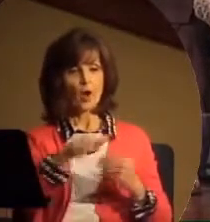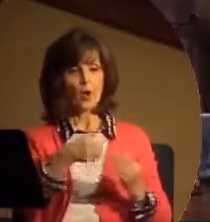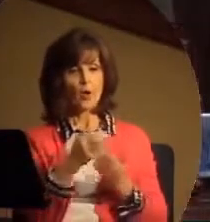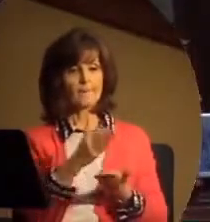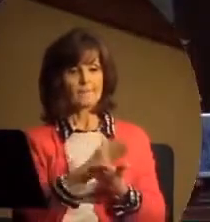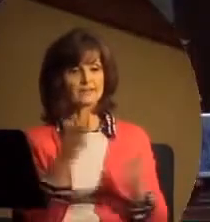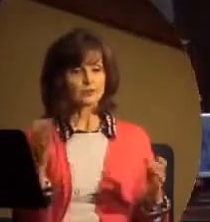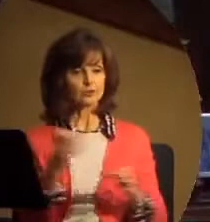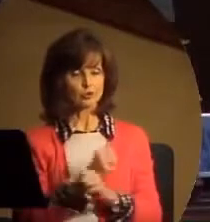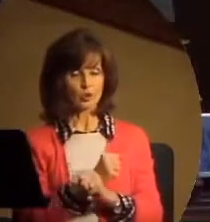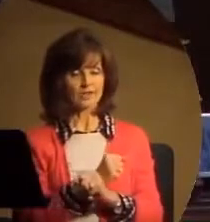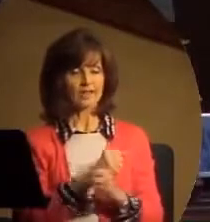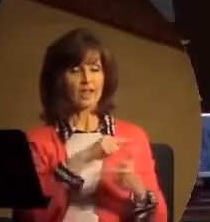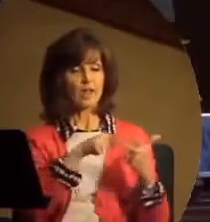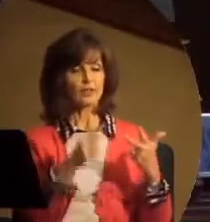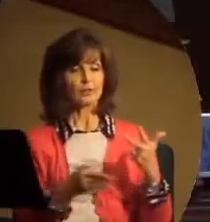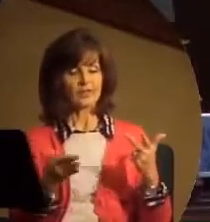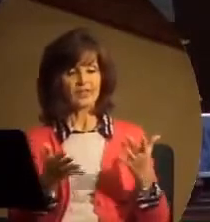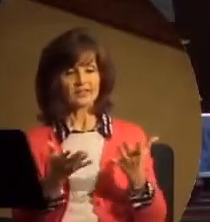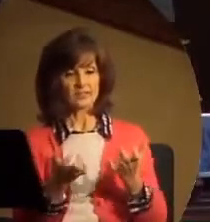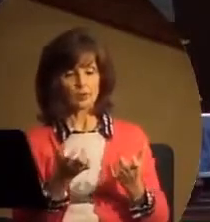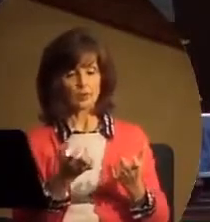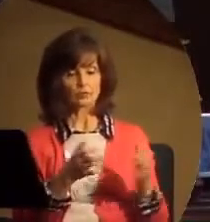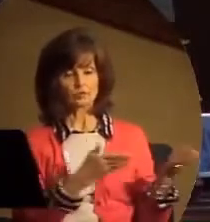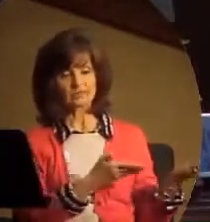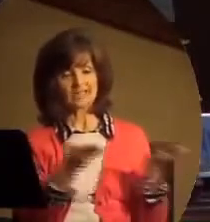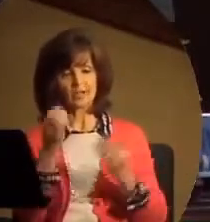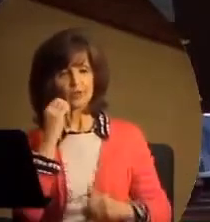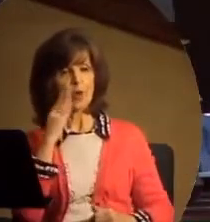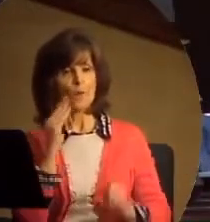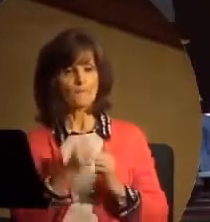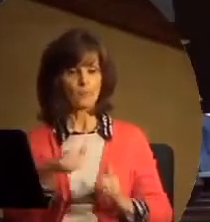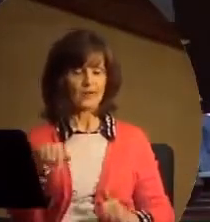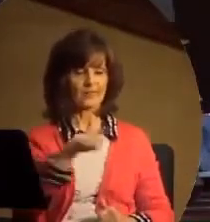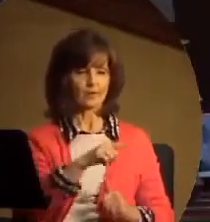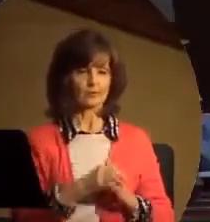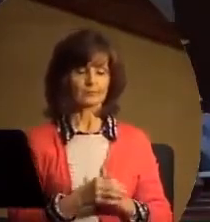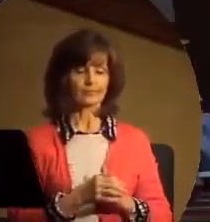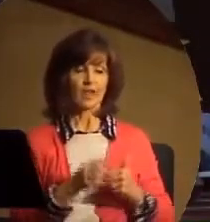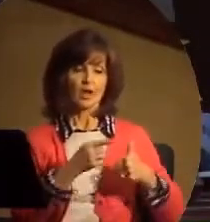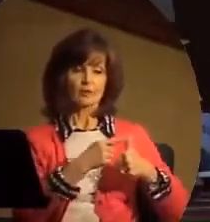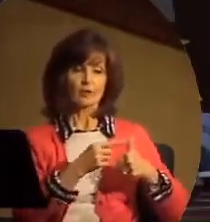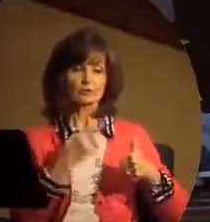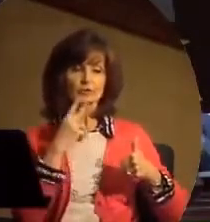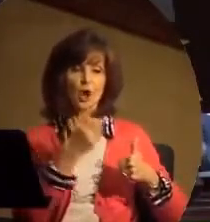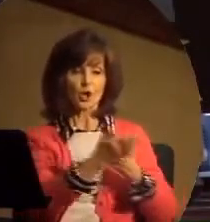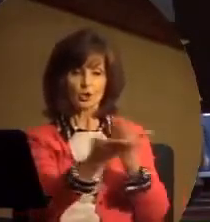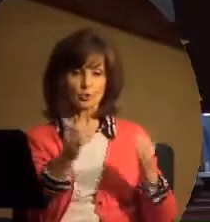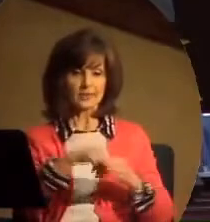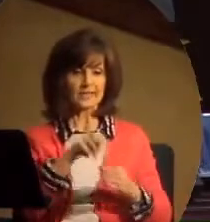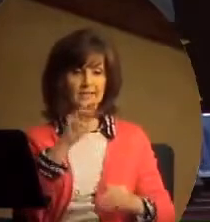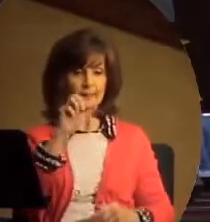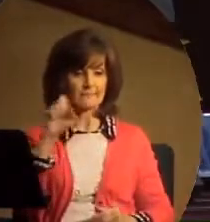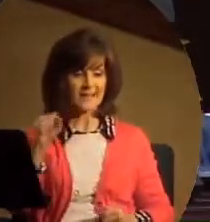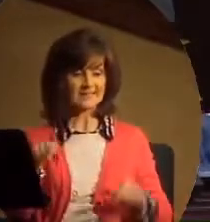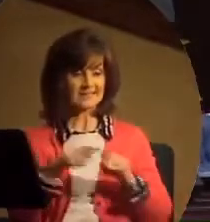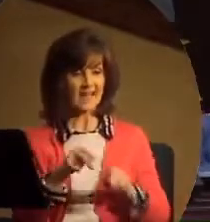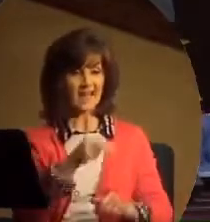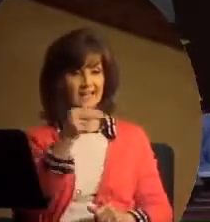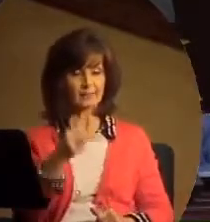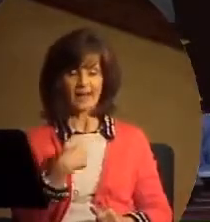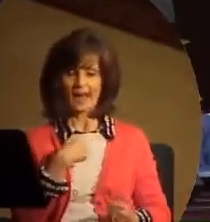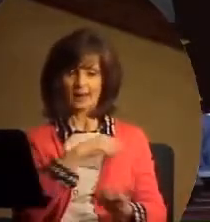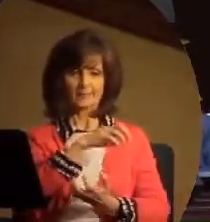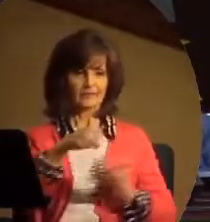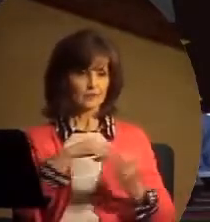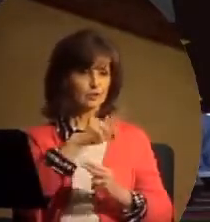done. Here's three things I want you to take out the door with you tonight. Are you in a mess? You ever been like Habakkuk? I'm confused by